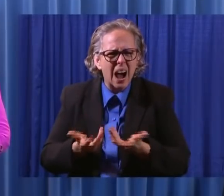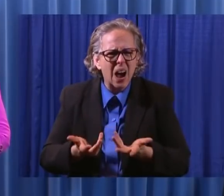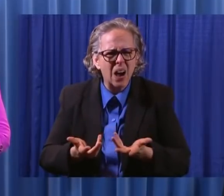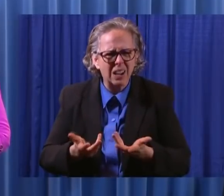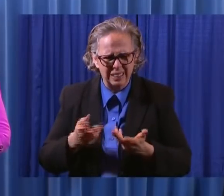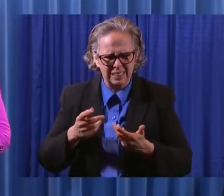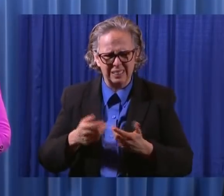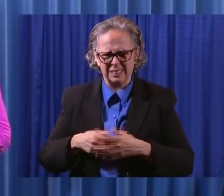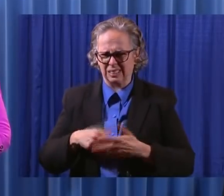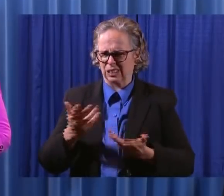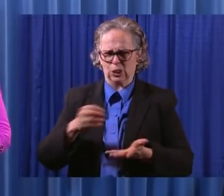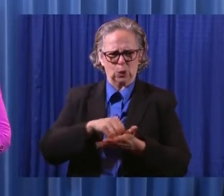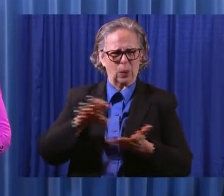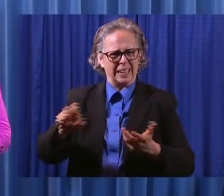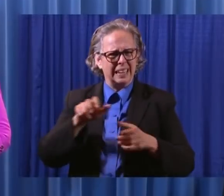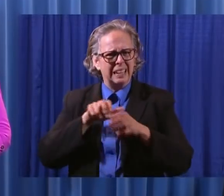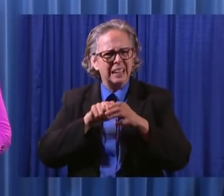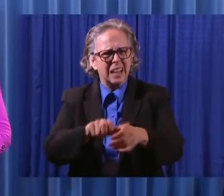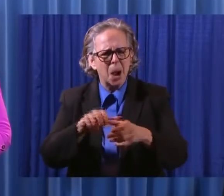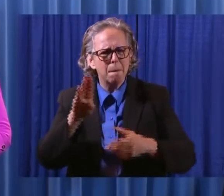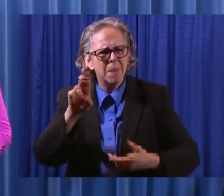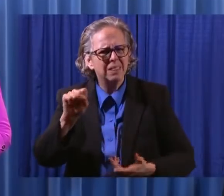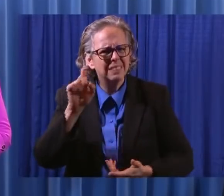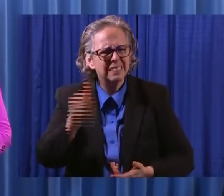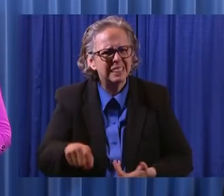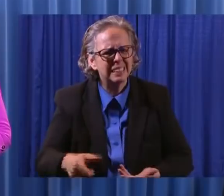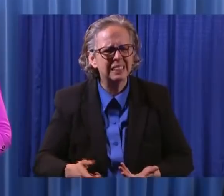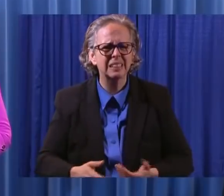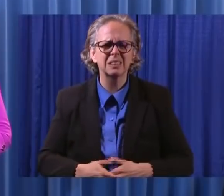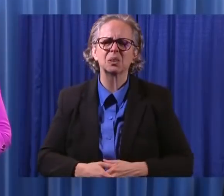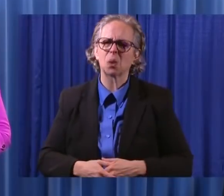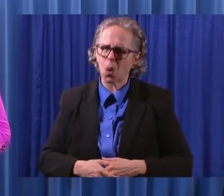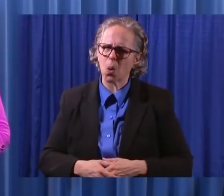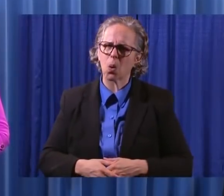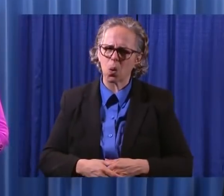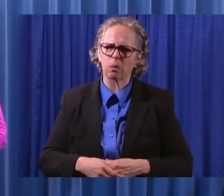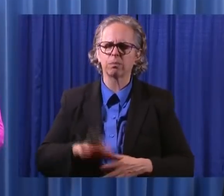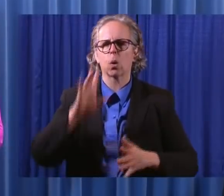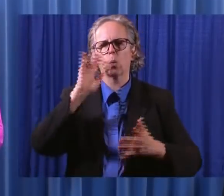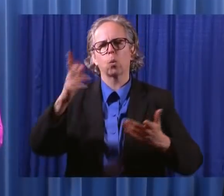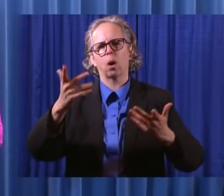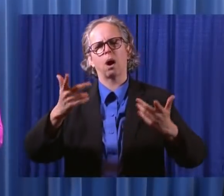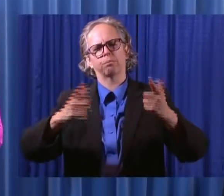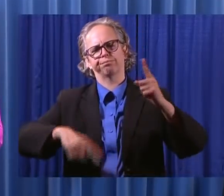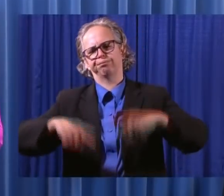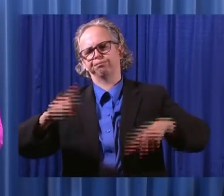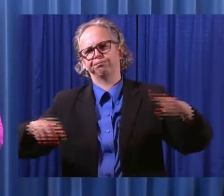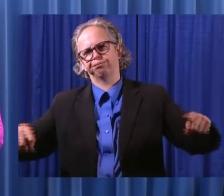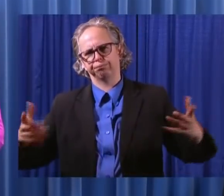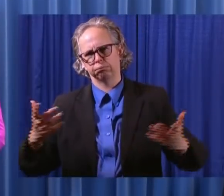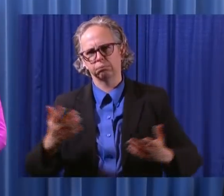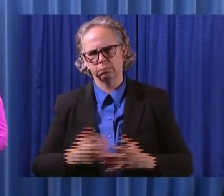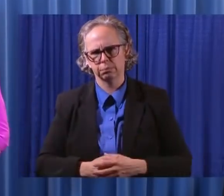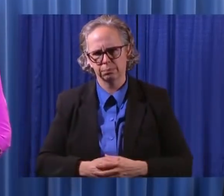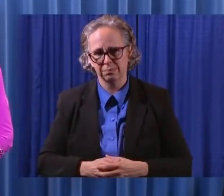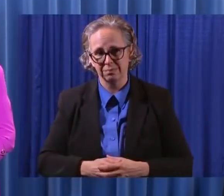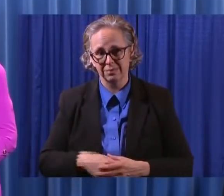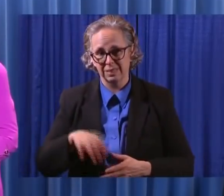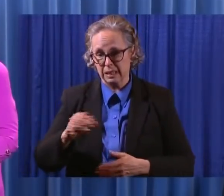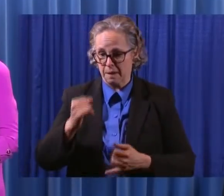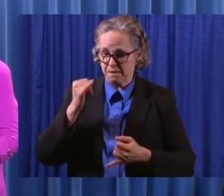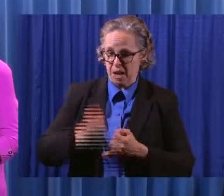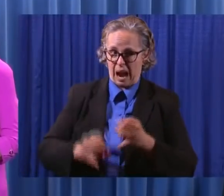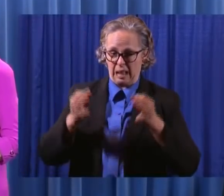school. So I don't think people are going to find, when we're still working on the final details, but when